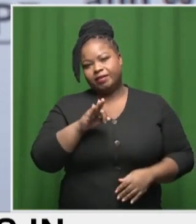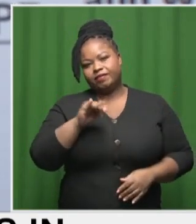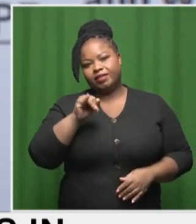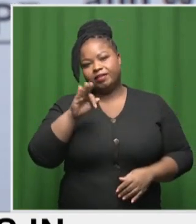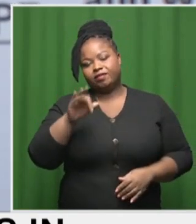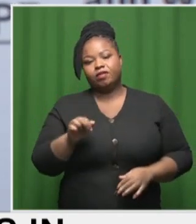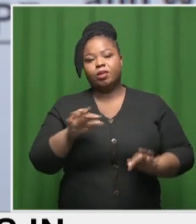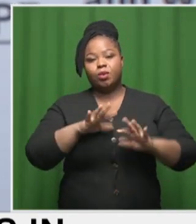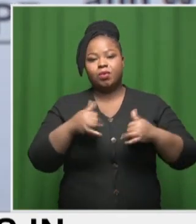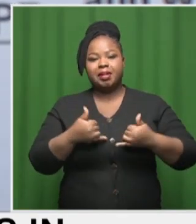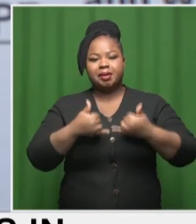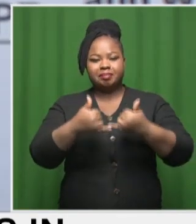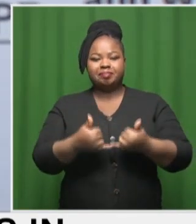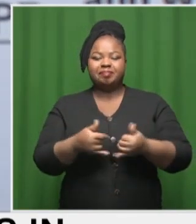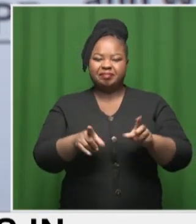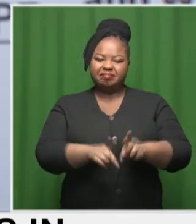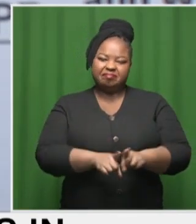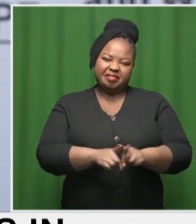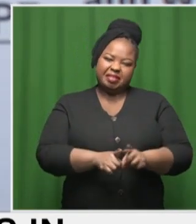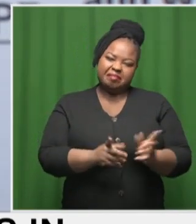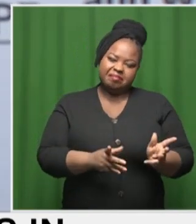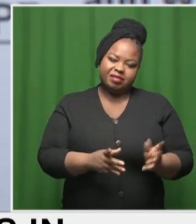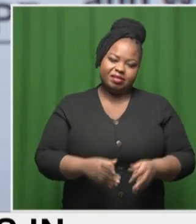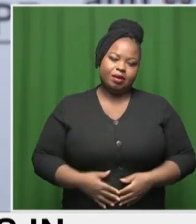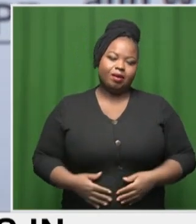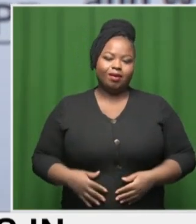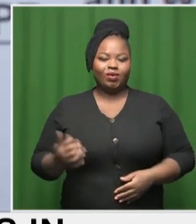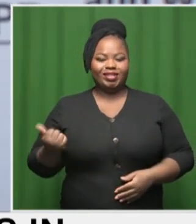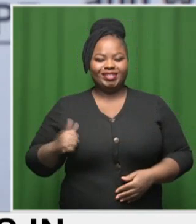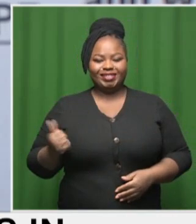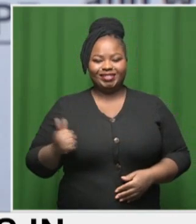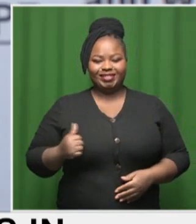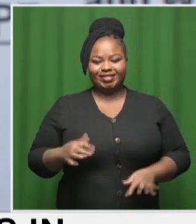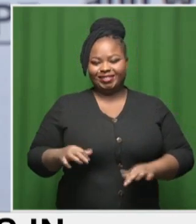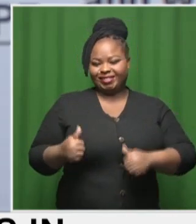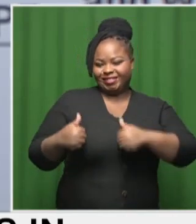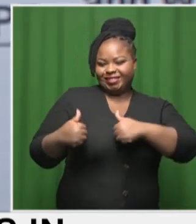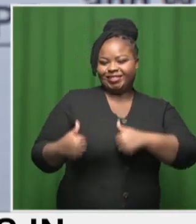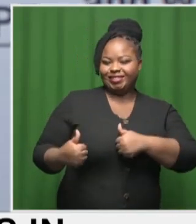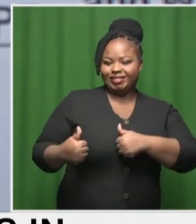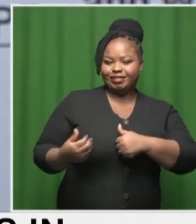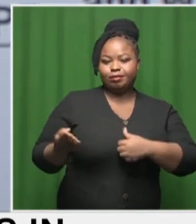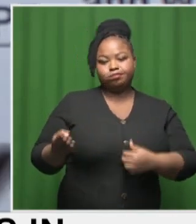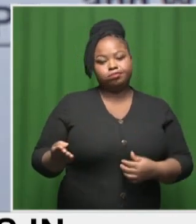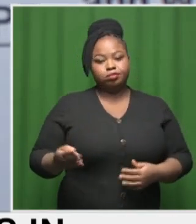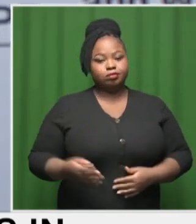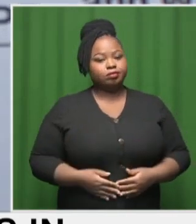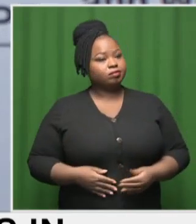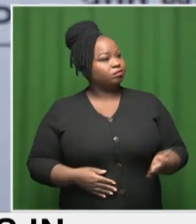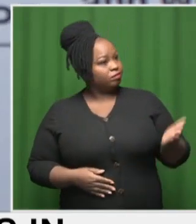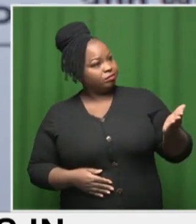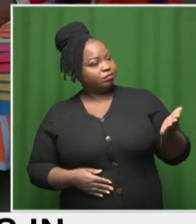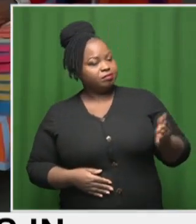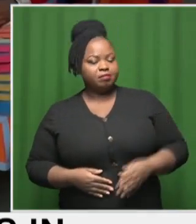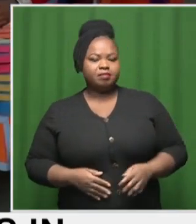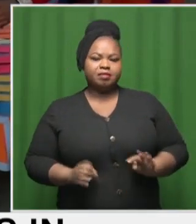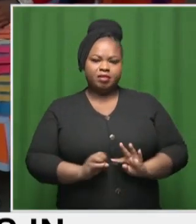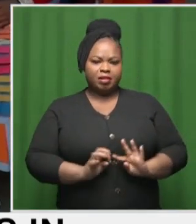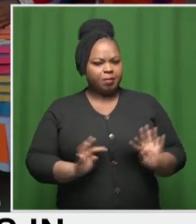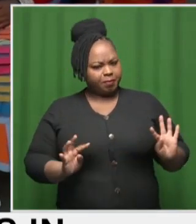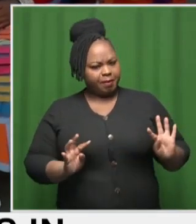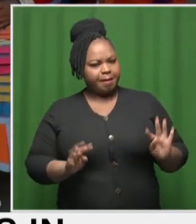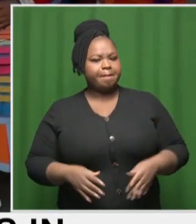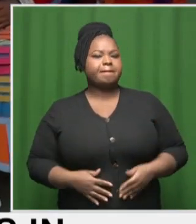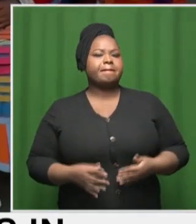and this is very much so the same. So it is a great privilege to be sitting next to it and having it in our presence. So this is my panel of guests. We're going to have a